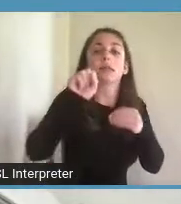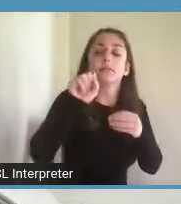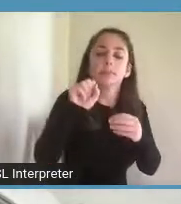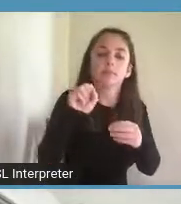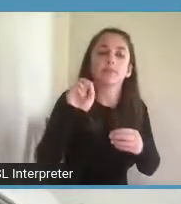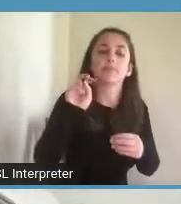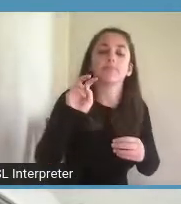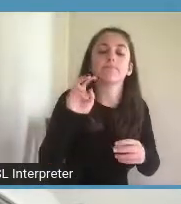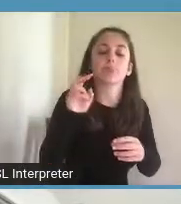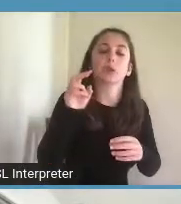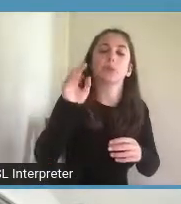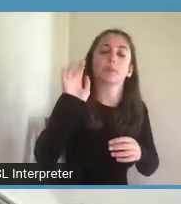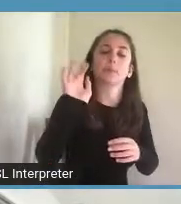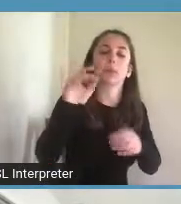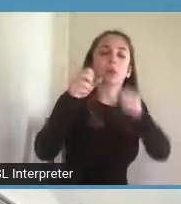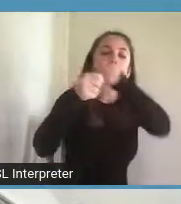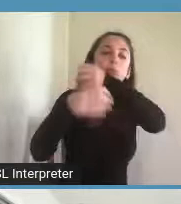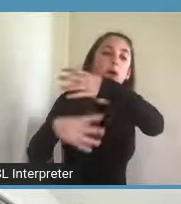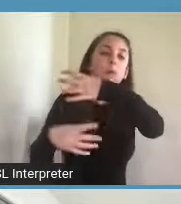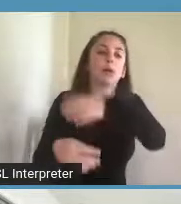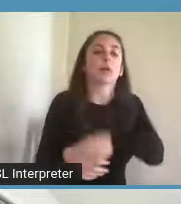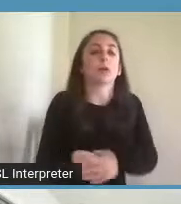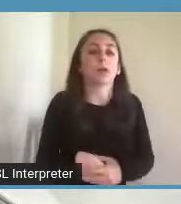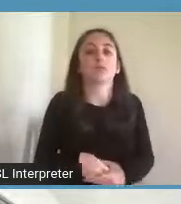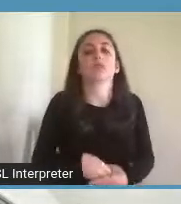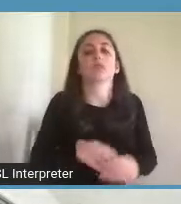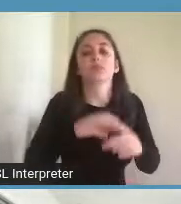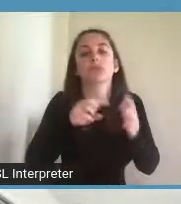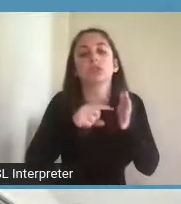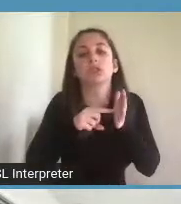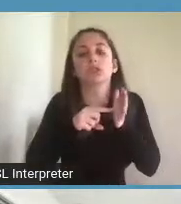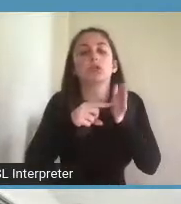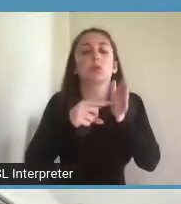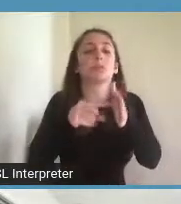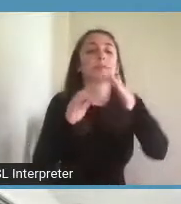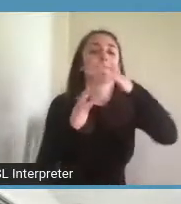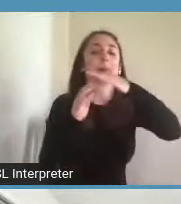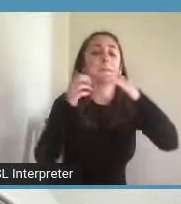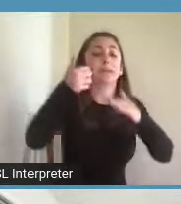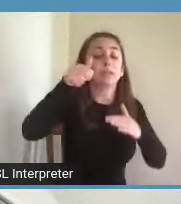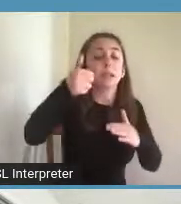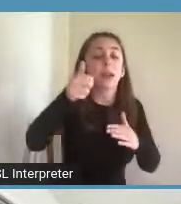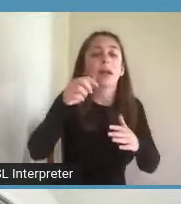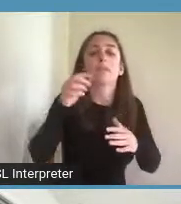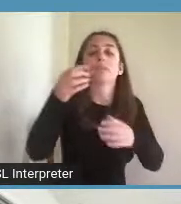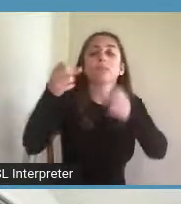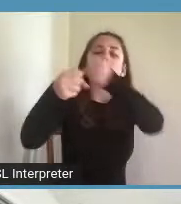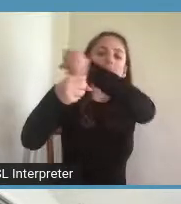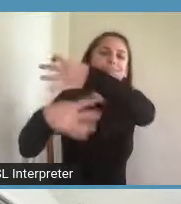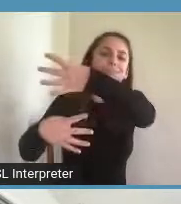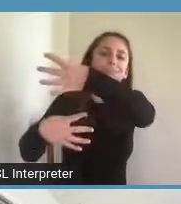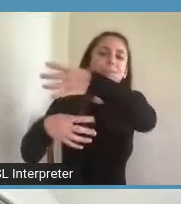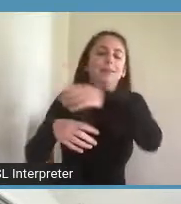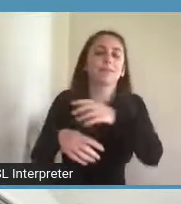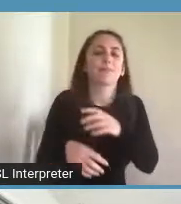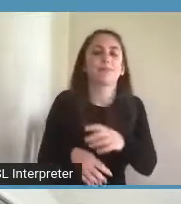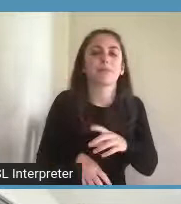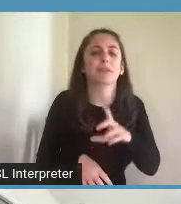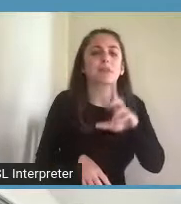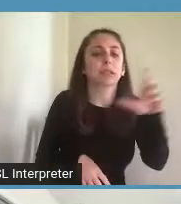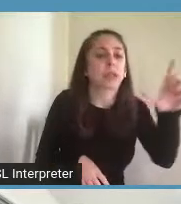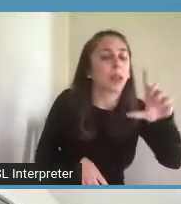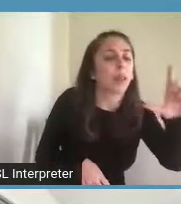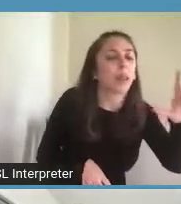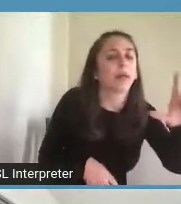down for that. And here I'm just showing you my top 10 campaigns for the year. On the left, that's my campaign